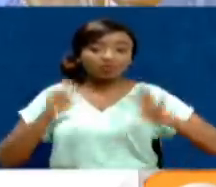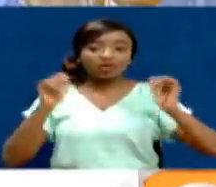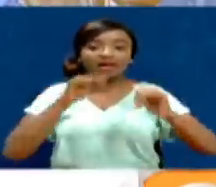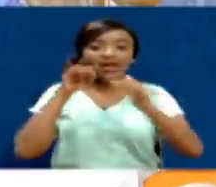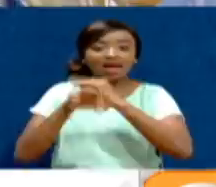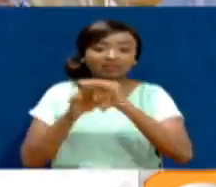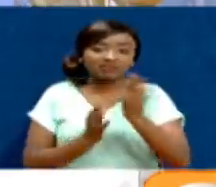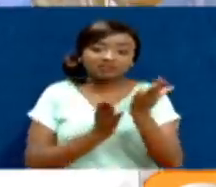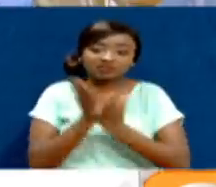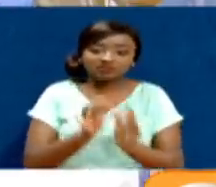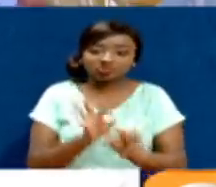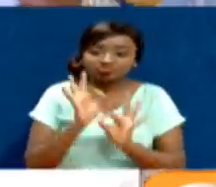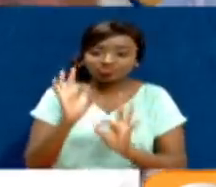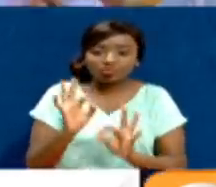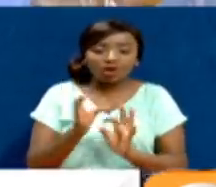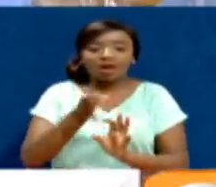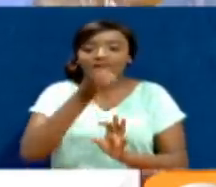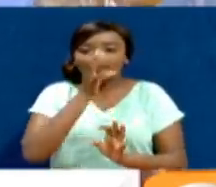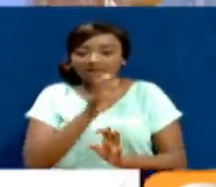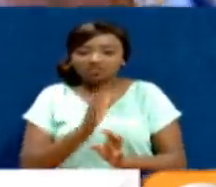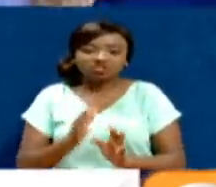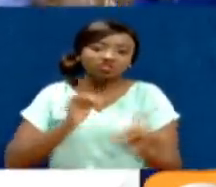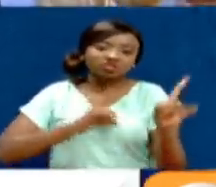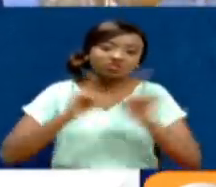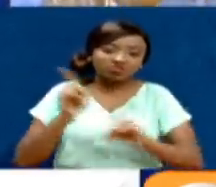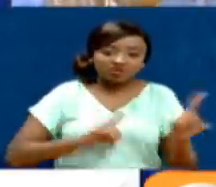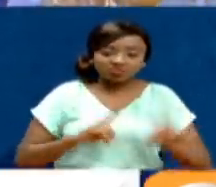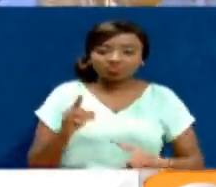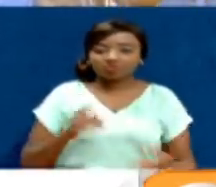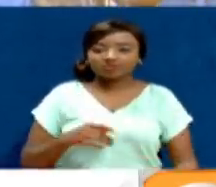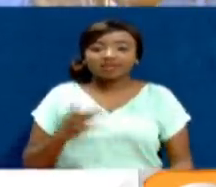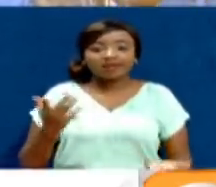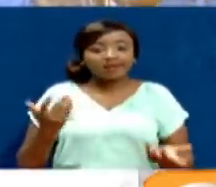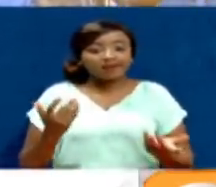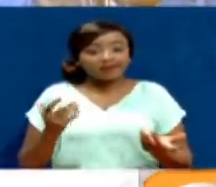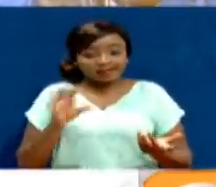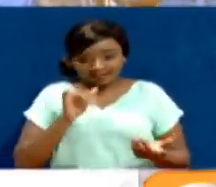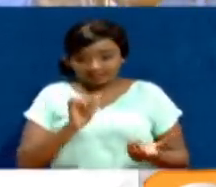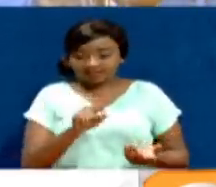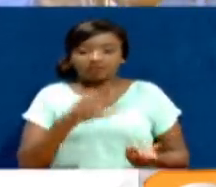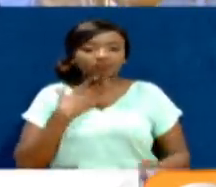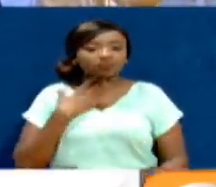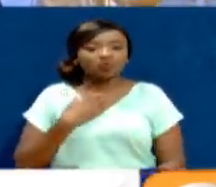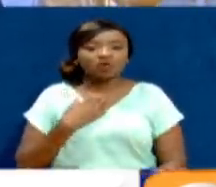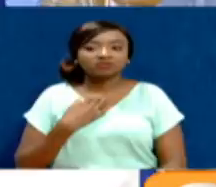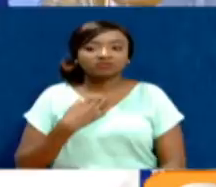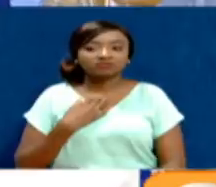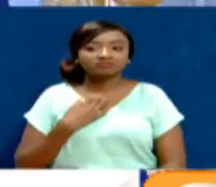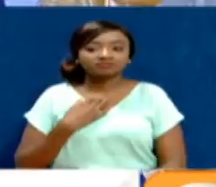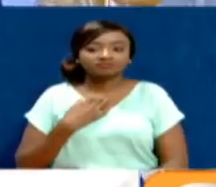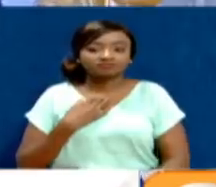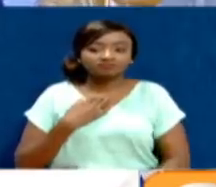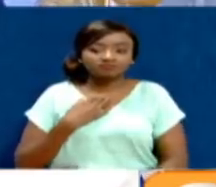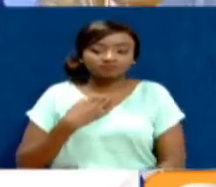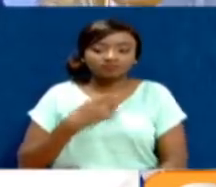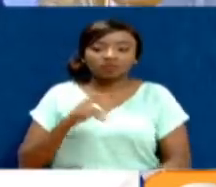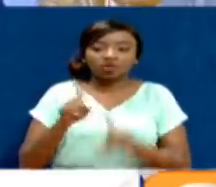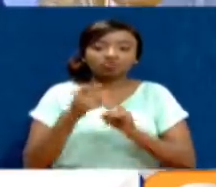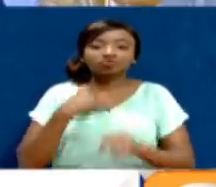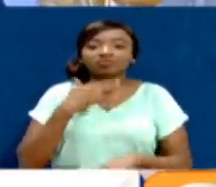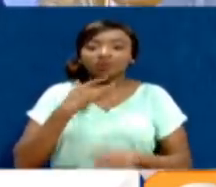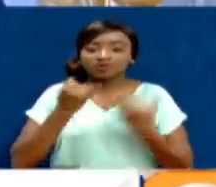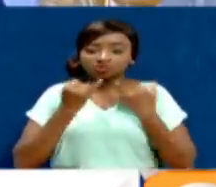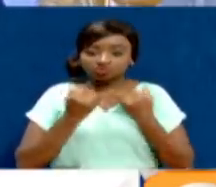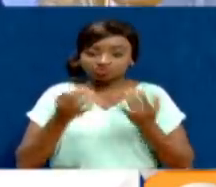hospitali, maji, barabara, transport mzuri, wa enjoy manyumba. That is what I want. Okay, and so... I want to repeat myself,